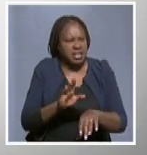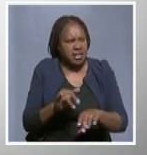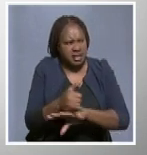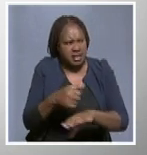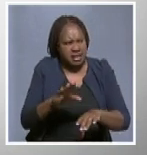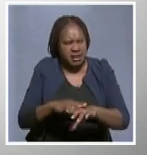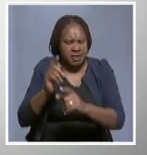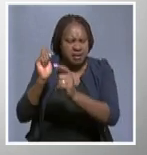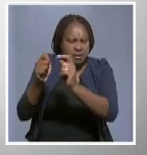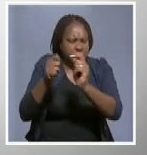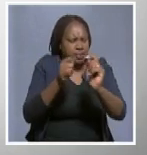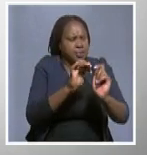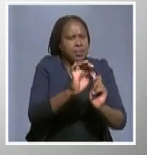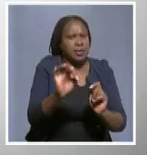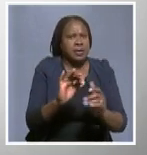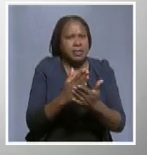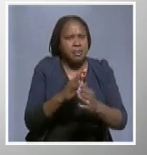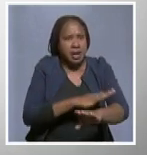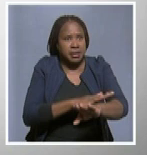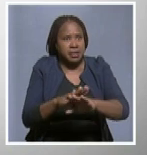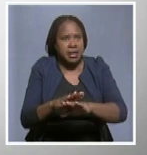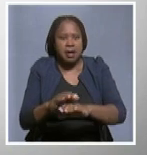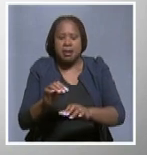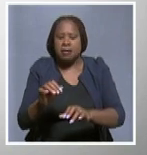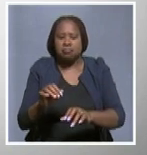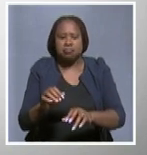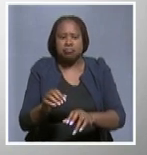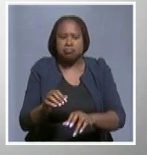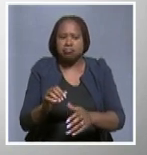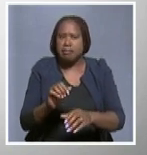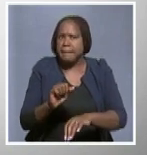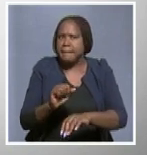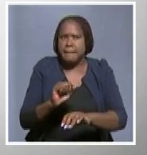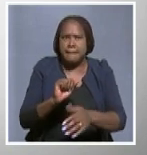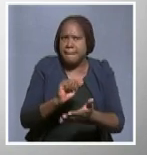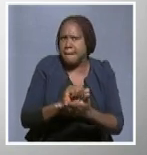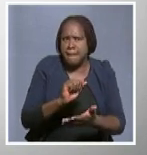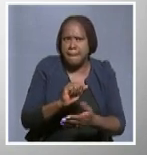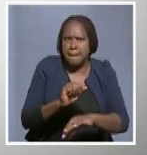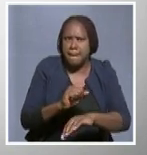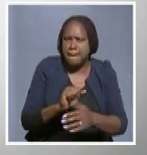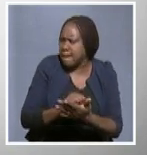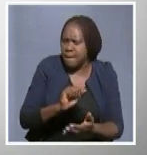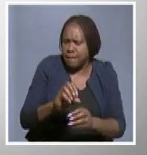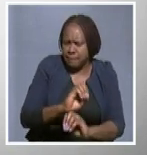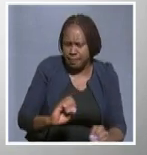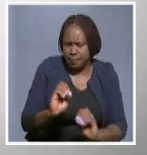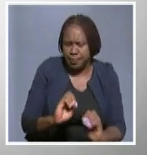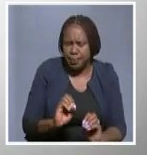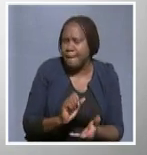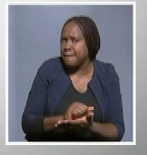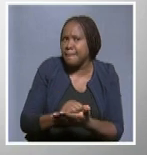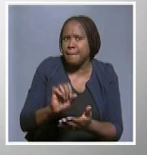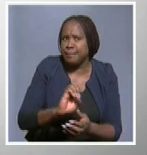informal settlements. Some of the roads are not even mapped. We are going to map those areas also. The informal settlements, we had